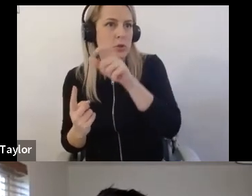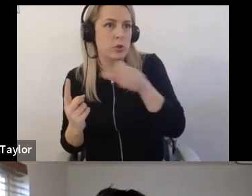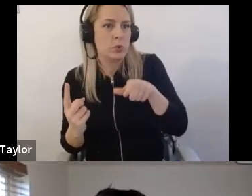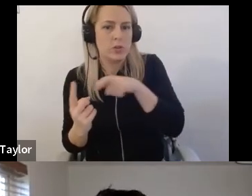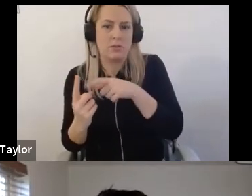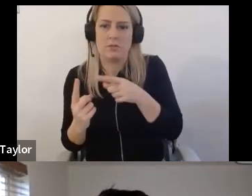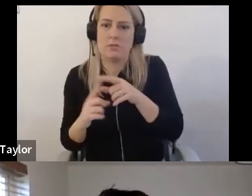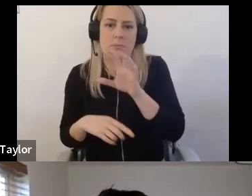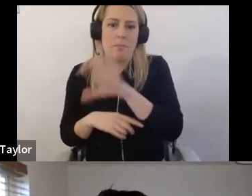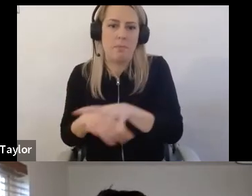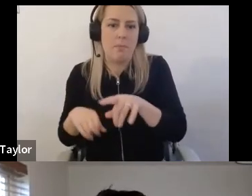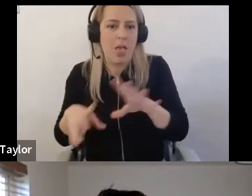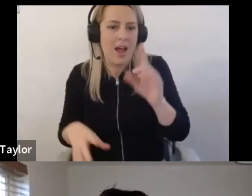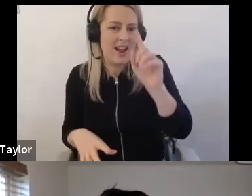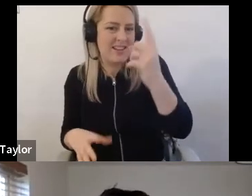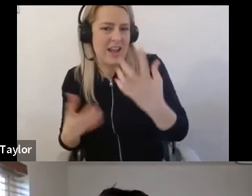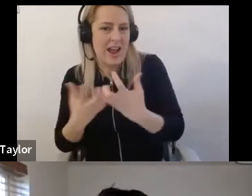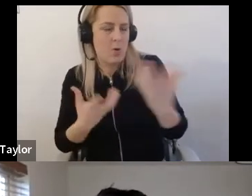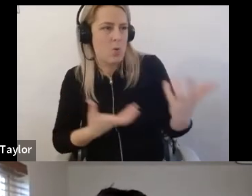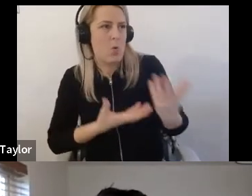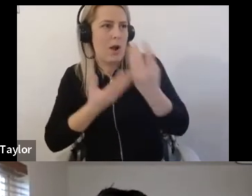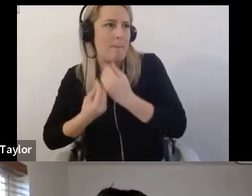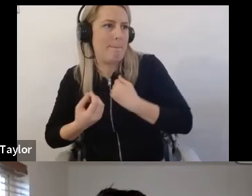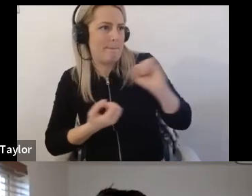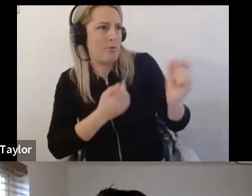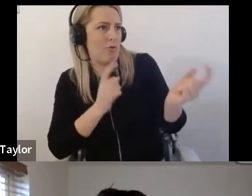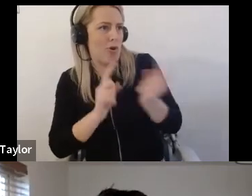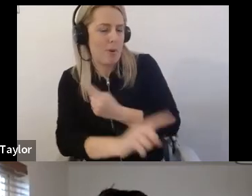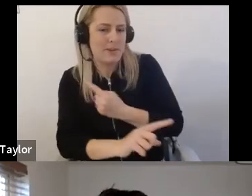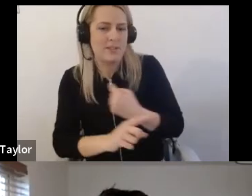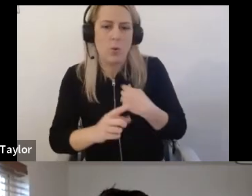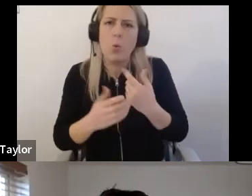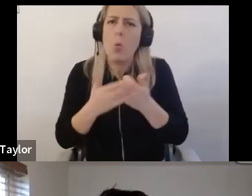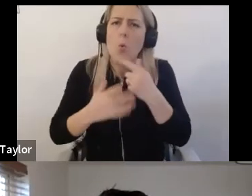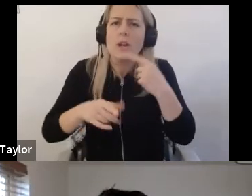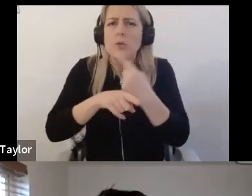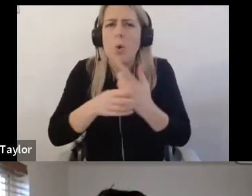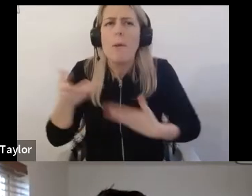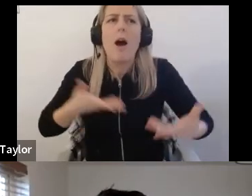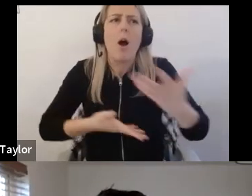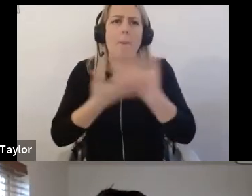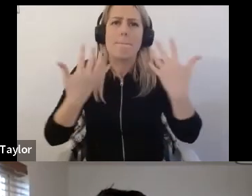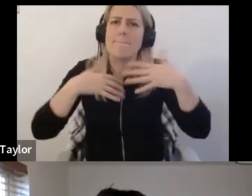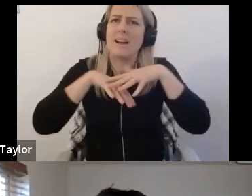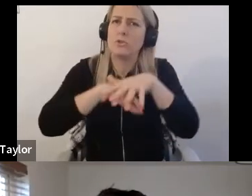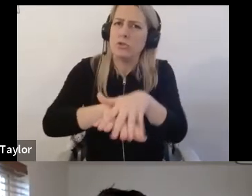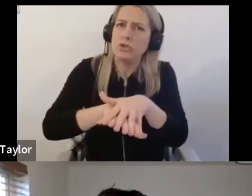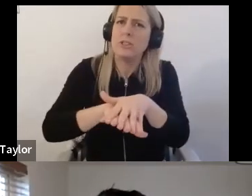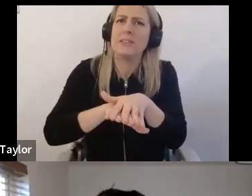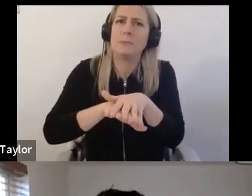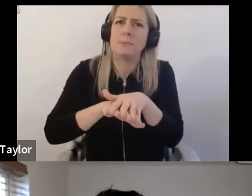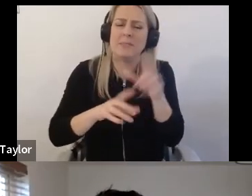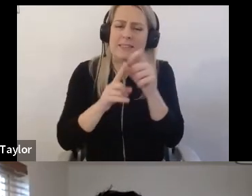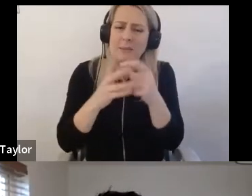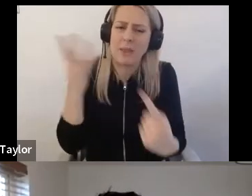think that when we talk about twin track, sometimes we're always talking about mainstreaming disability and then specific disability focused solutions. But I